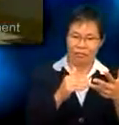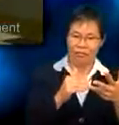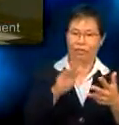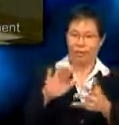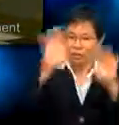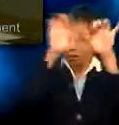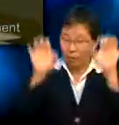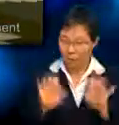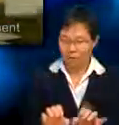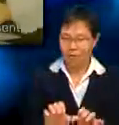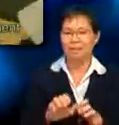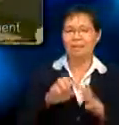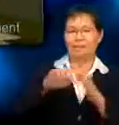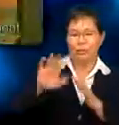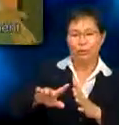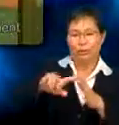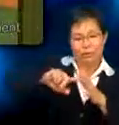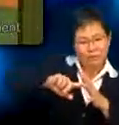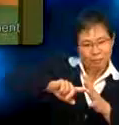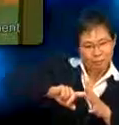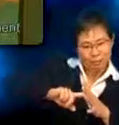your experiment you